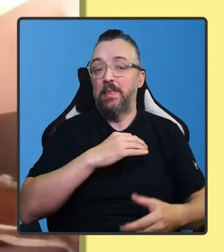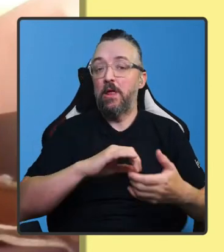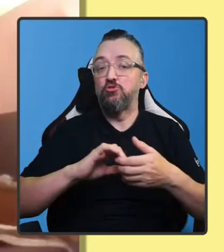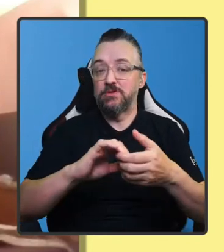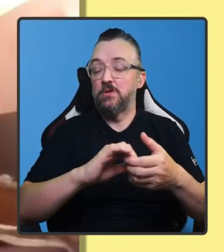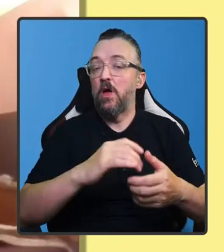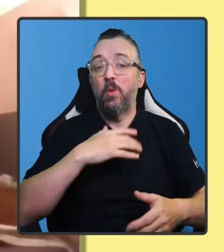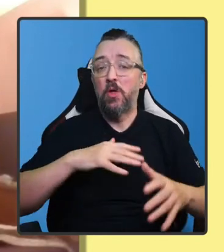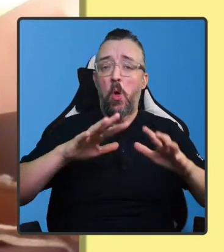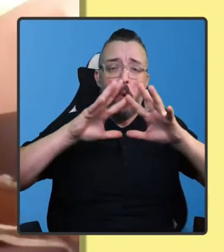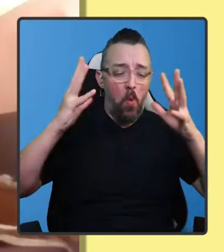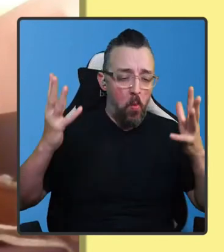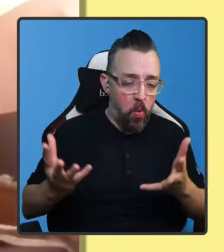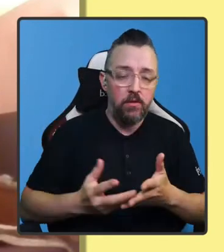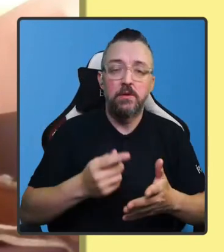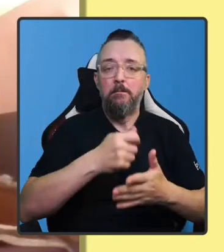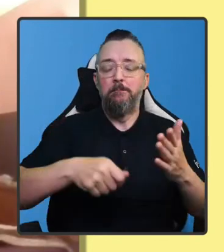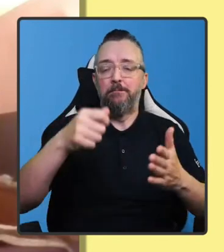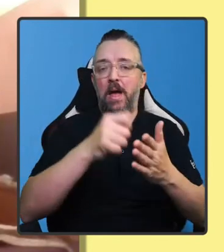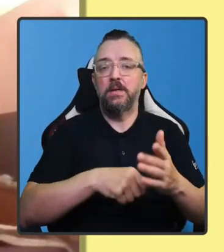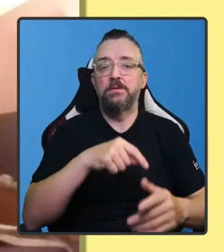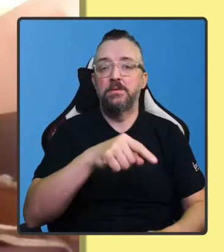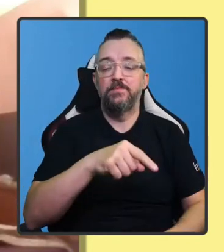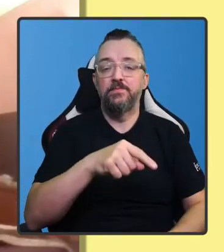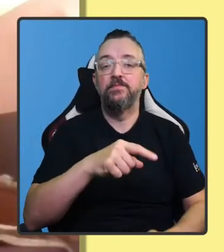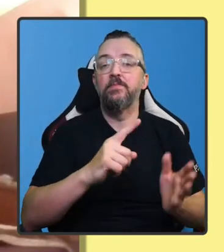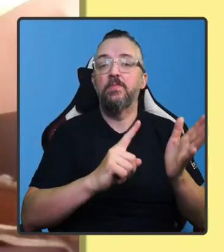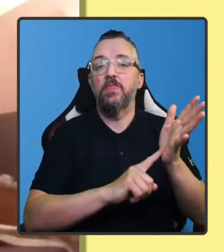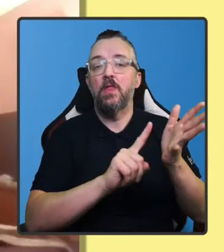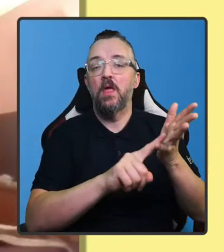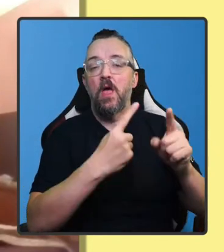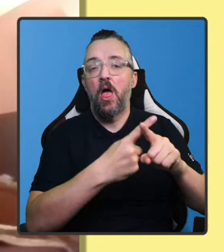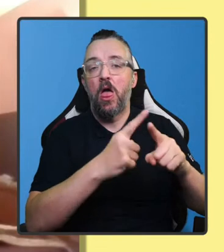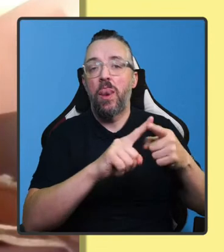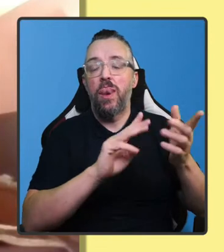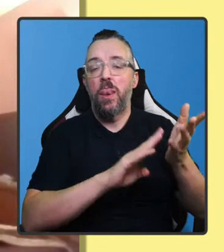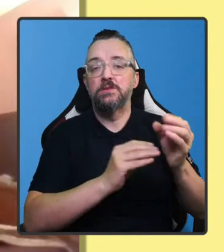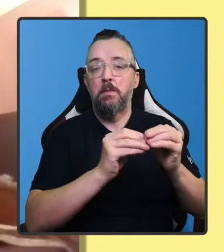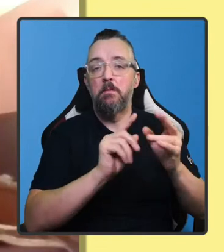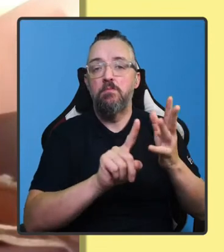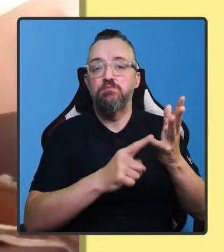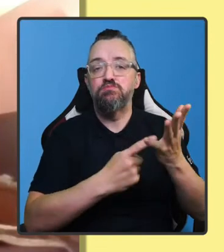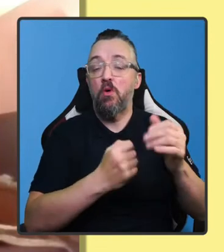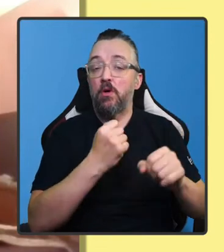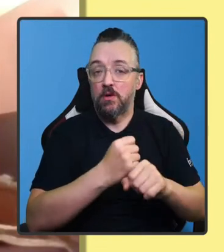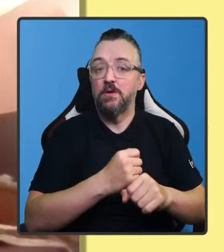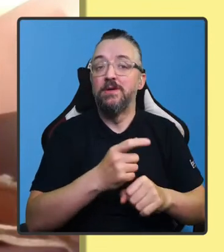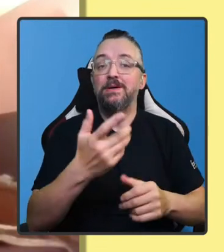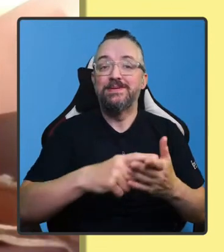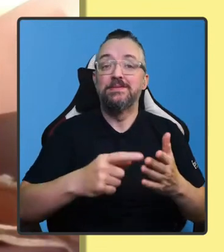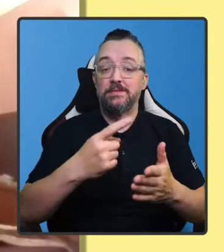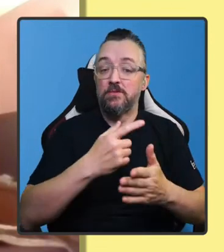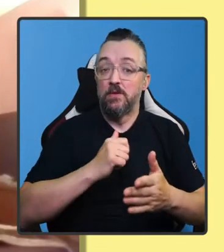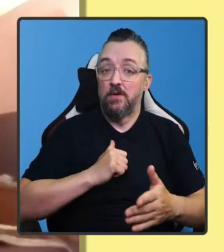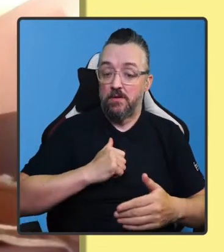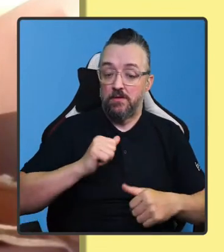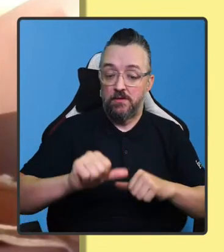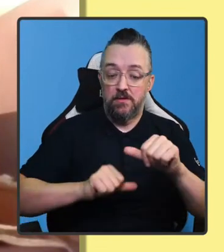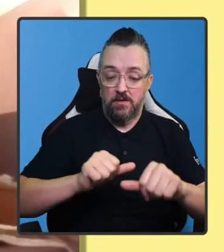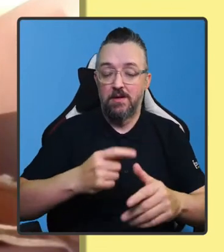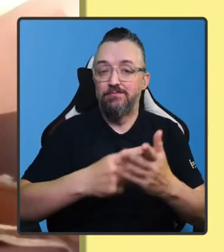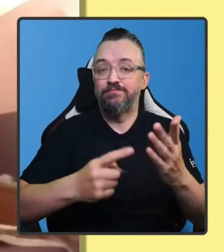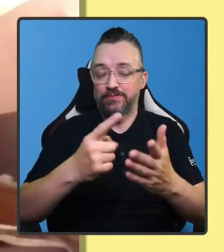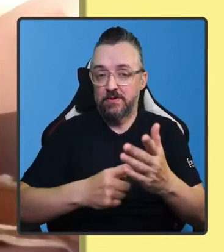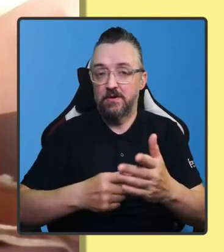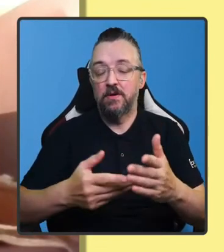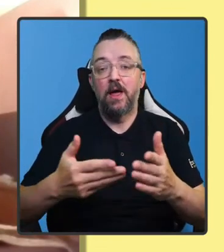ban on the herbicide. Luxembourg is gradually introducing a complete ban of all products containing glyphosate, and restrictions have been put in place on its